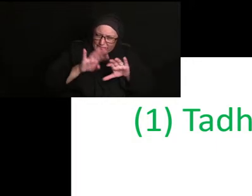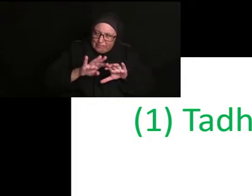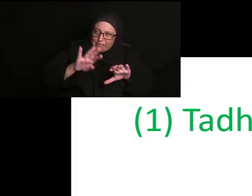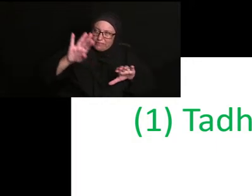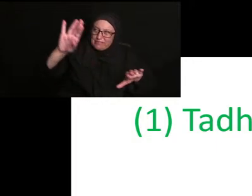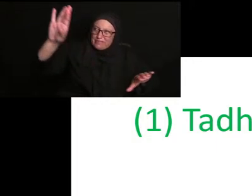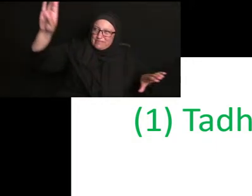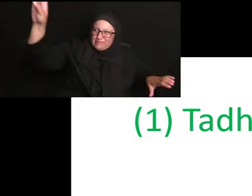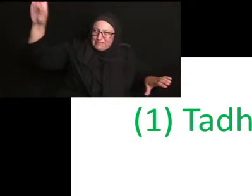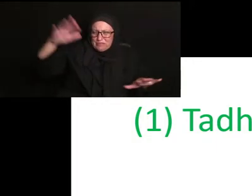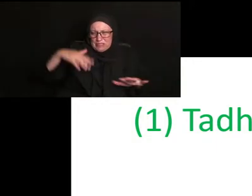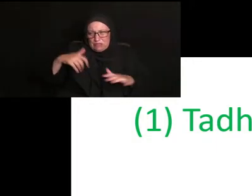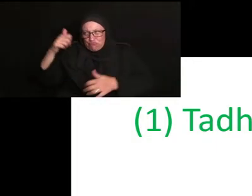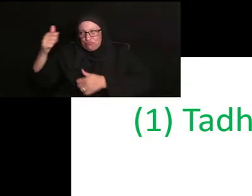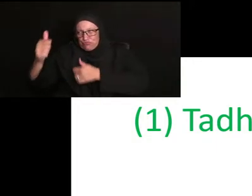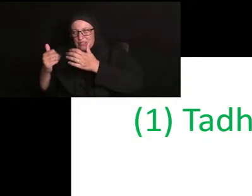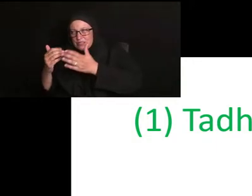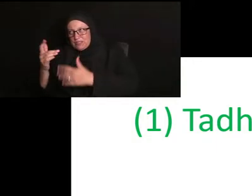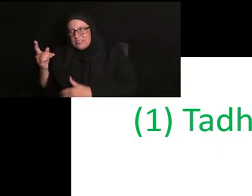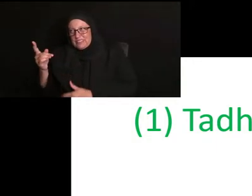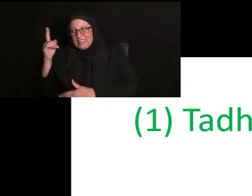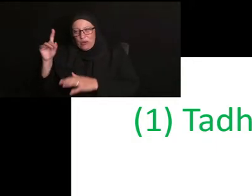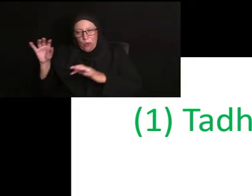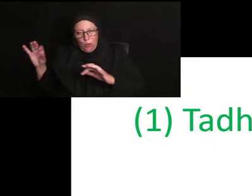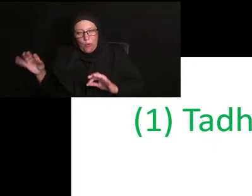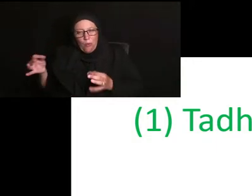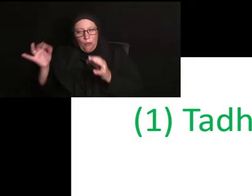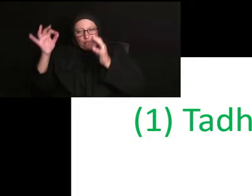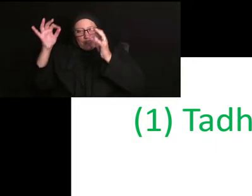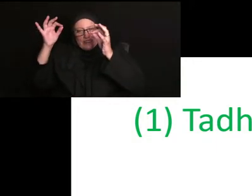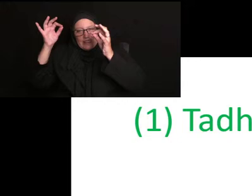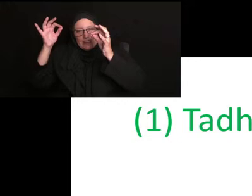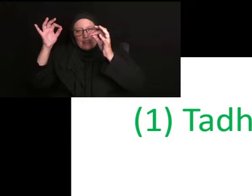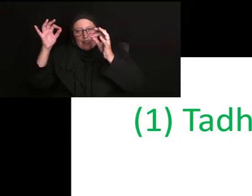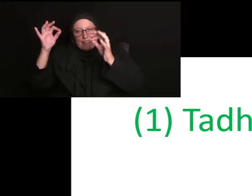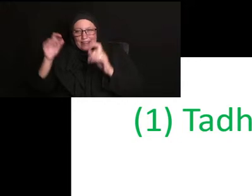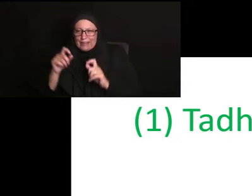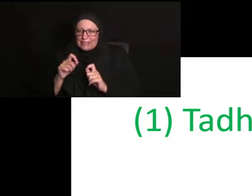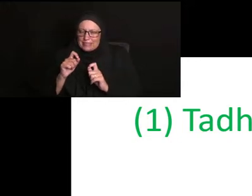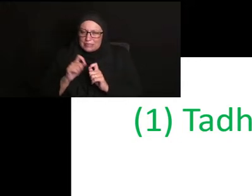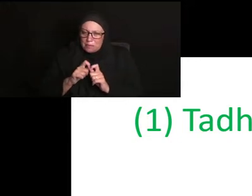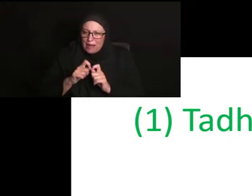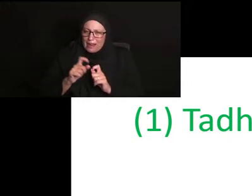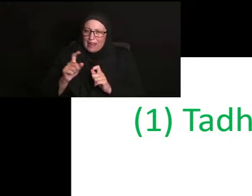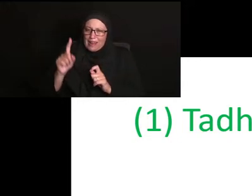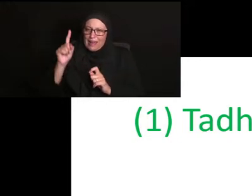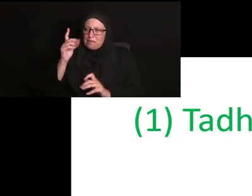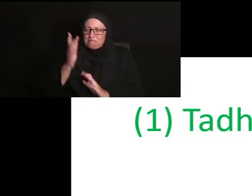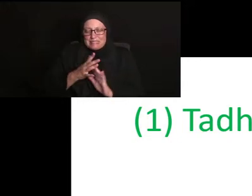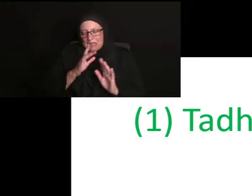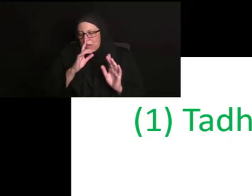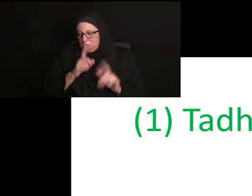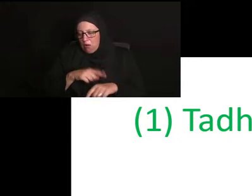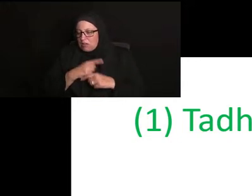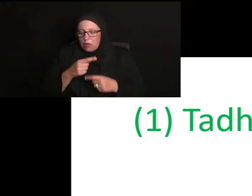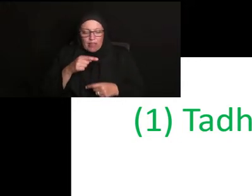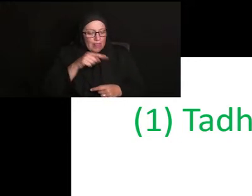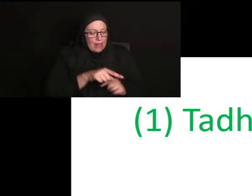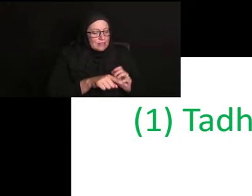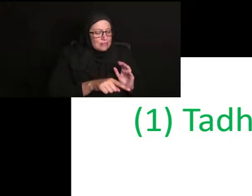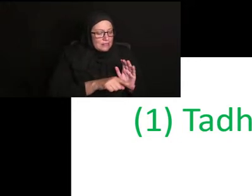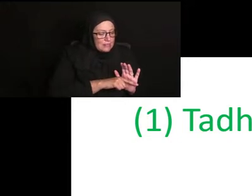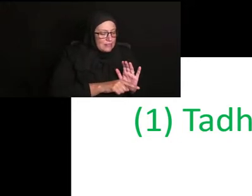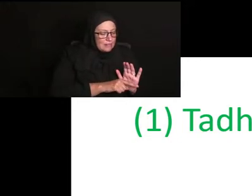impossible. But we saying subhanallah affirms that impossibility.